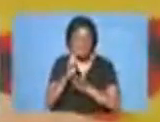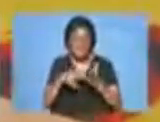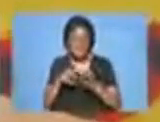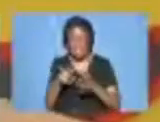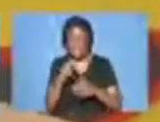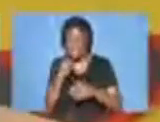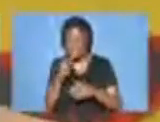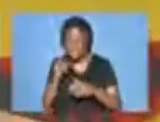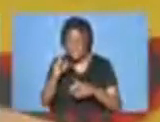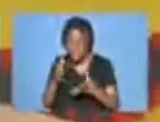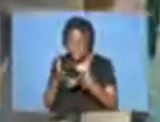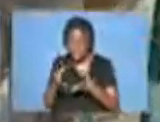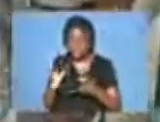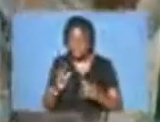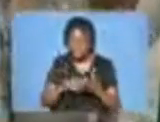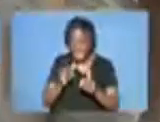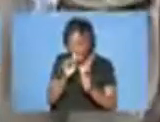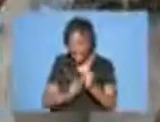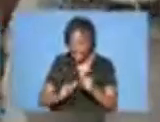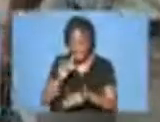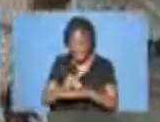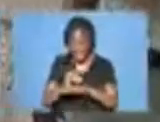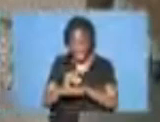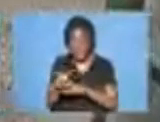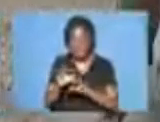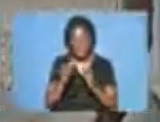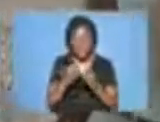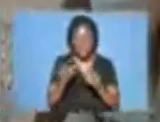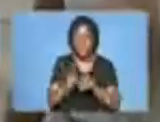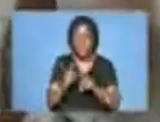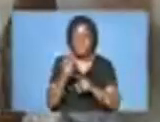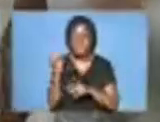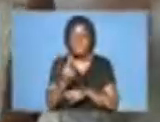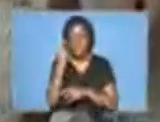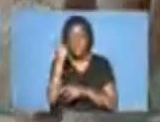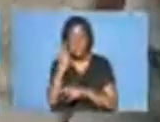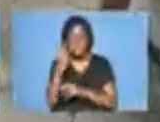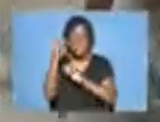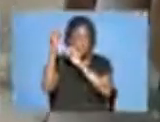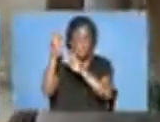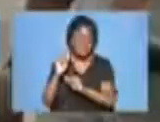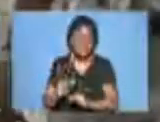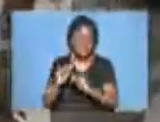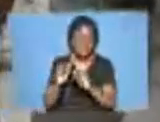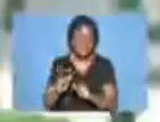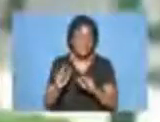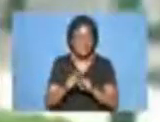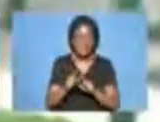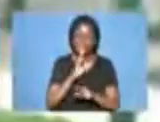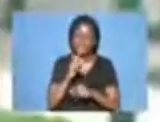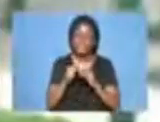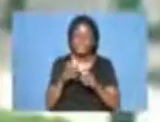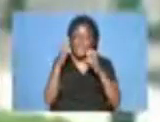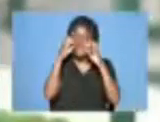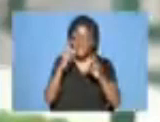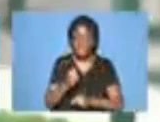read every night. Cherkadin's school family says they always saw his potential, also touting the educational support. I did